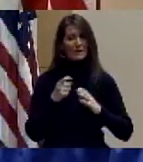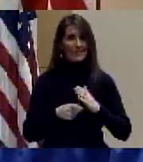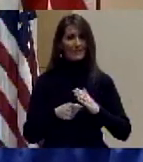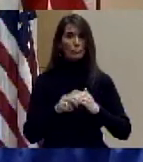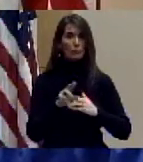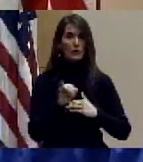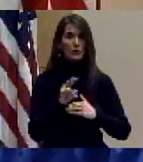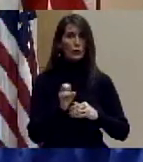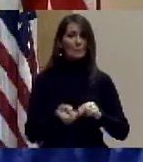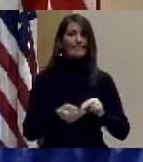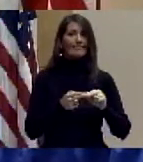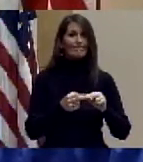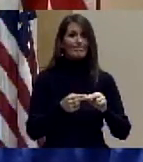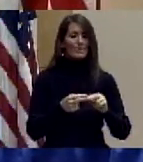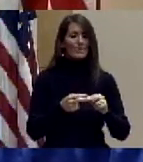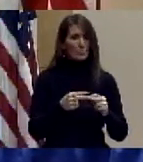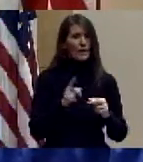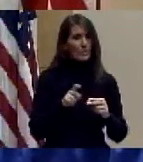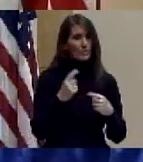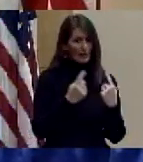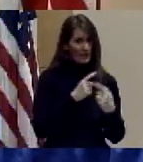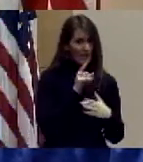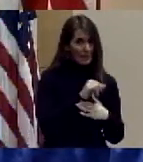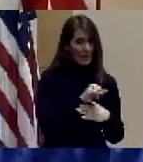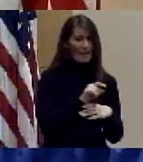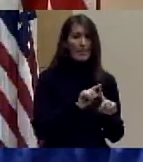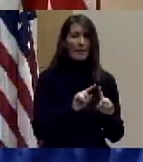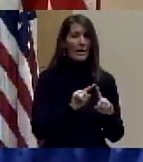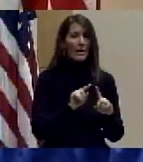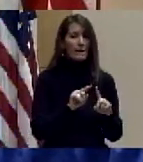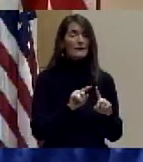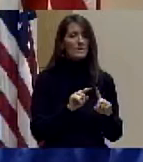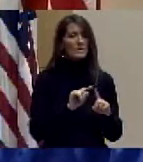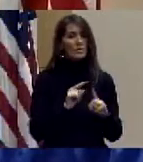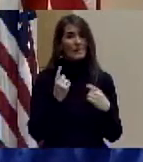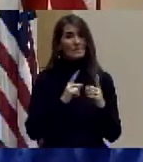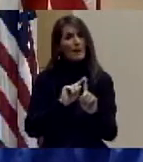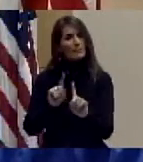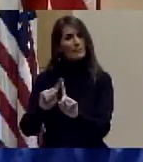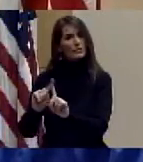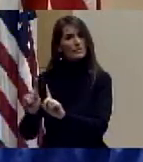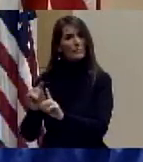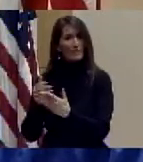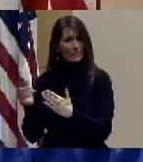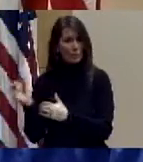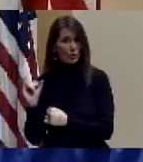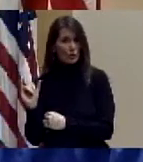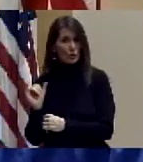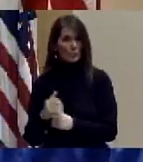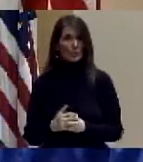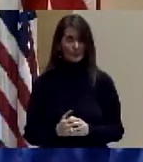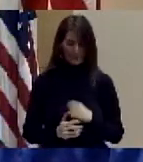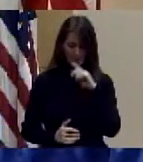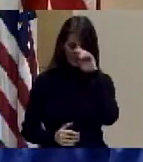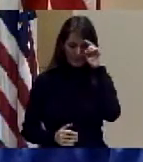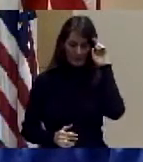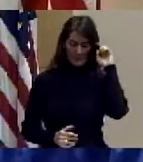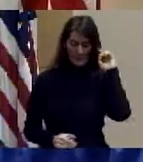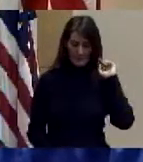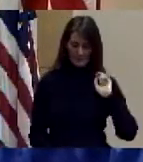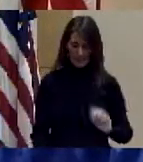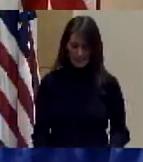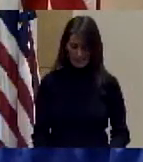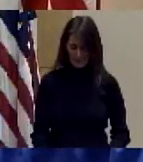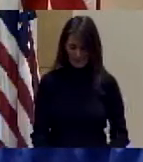account, but as one factor only when considering new development proposals. In